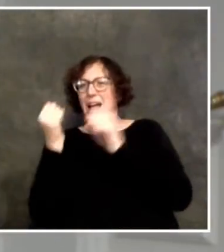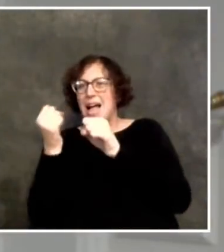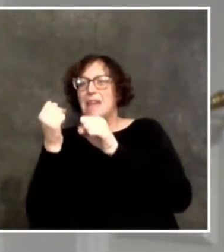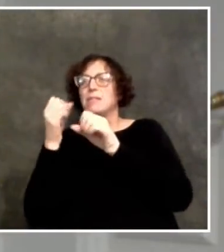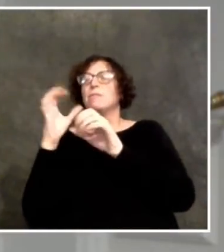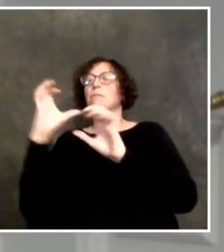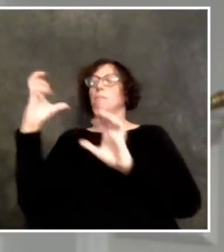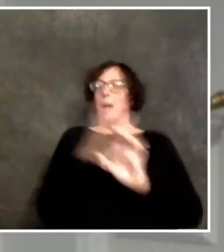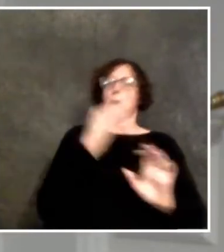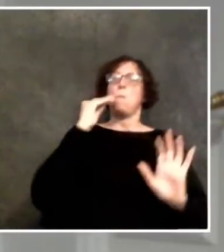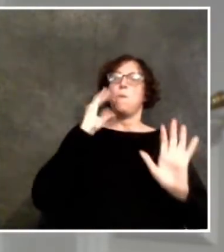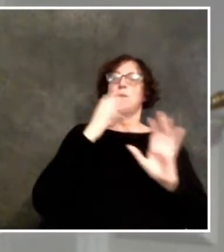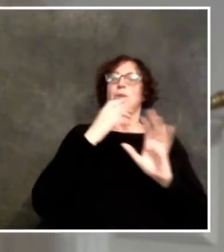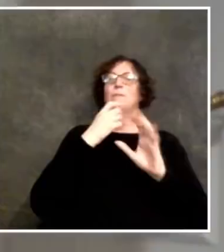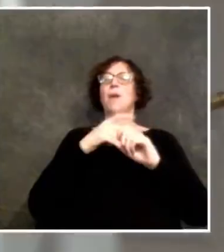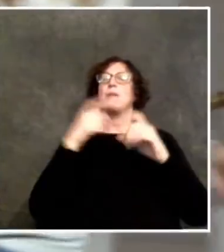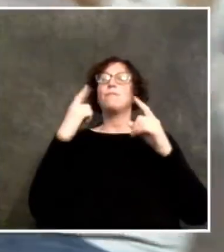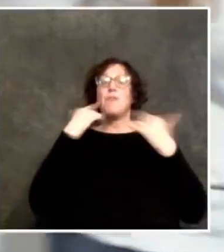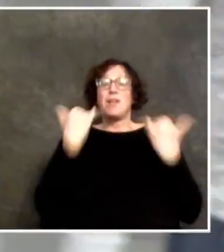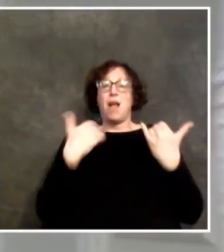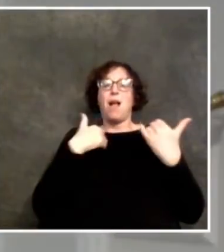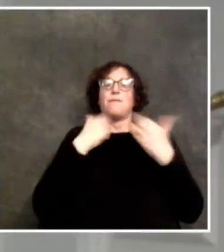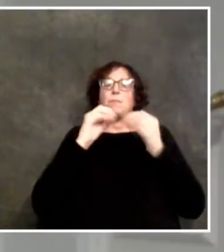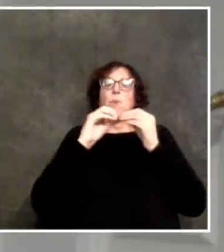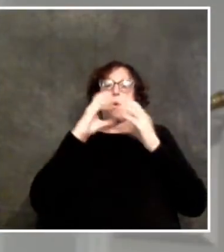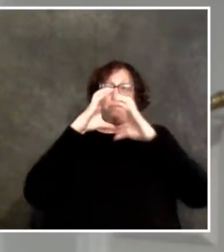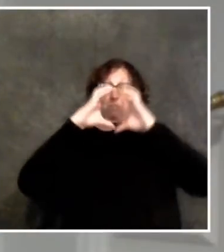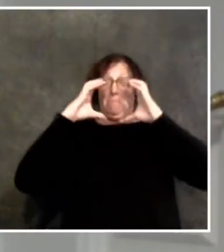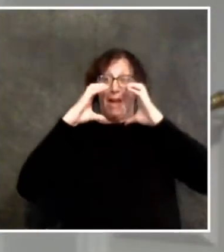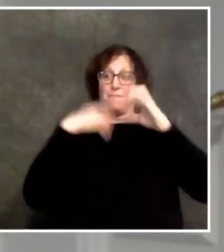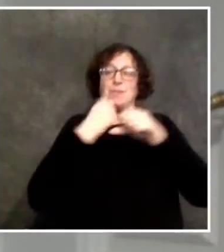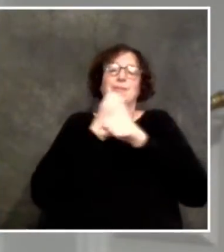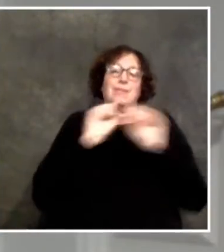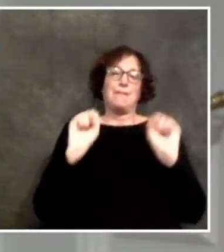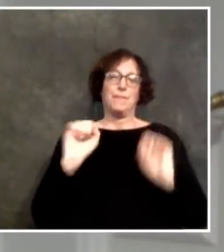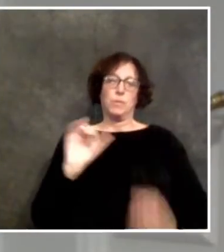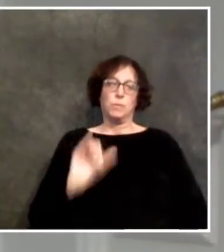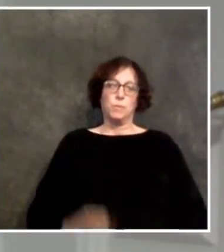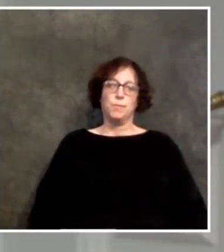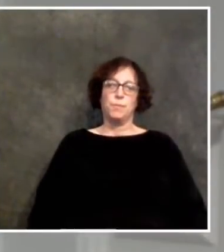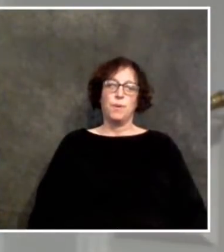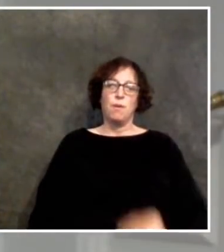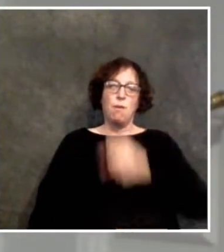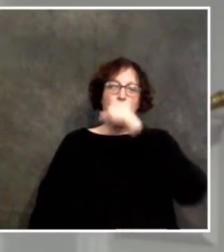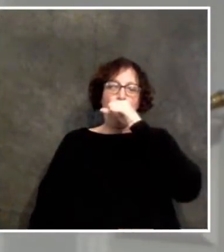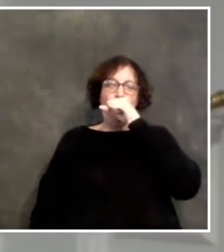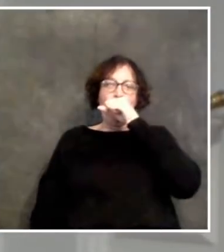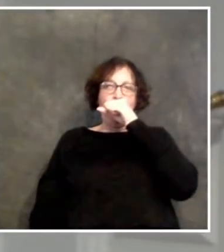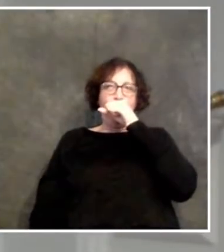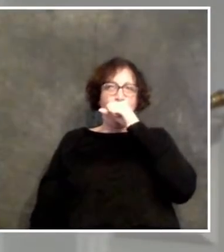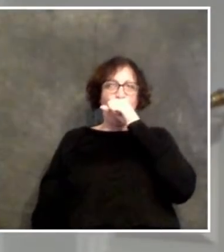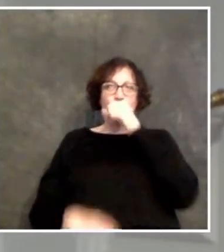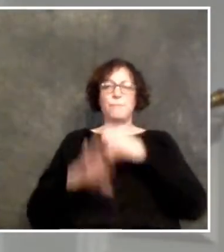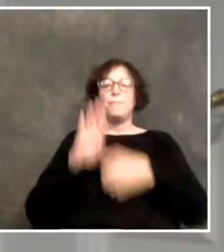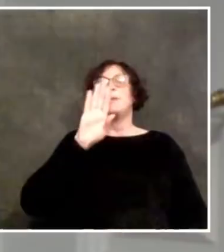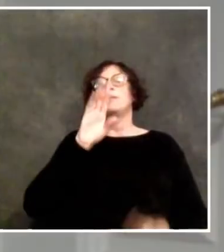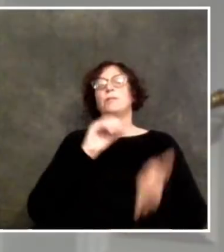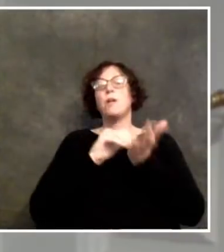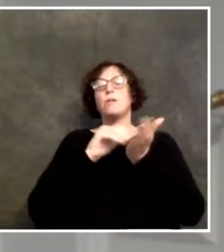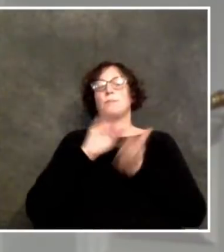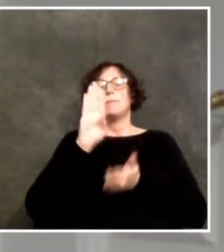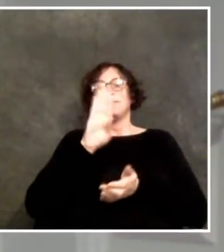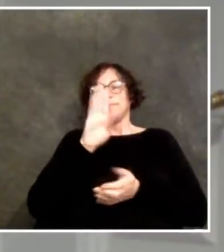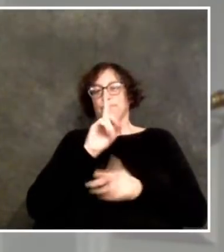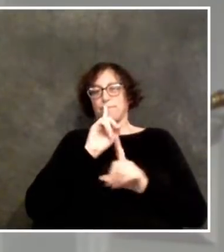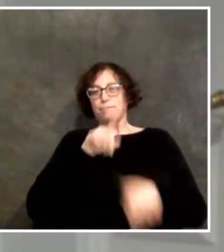conveying to New Yorkers in terms of the physical distancing, in terms of all of the other preventive measures over the last couple of weeks. And yeah, I